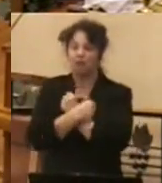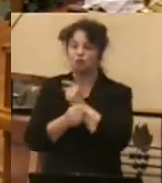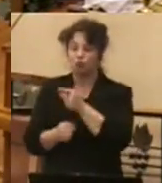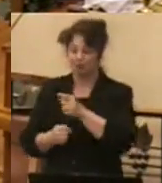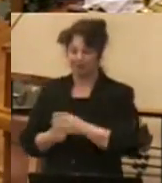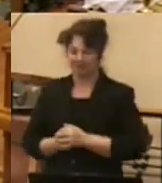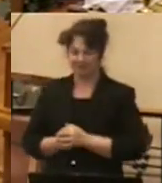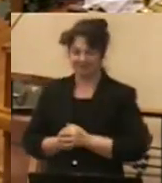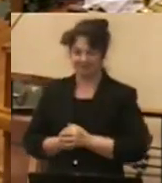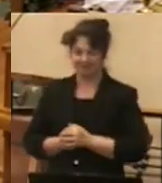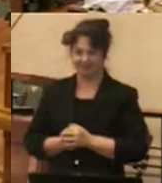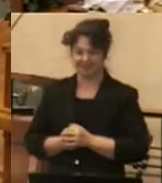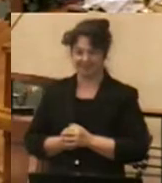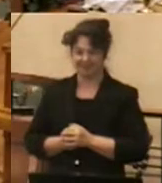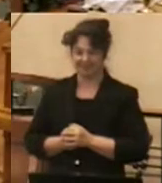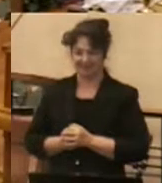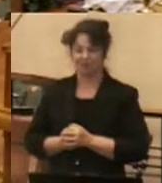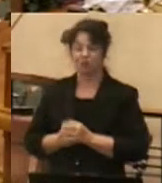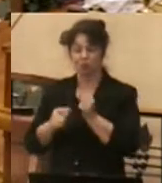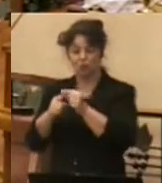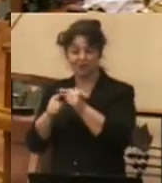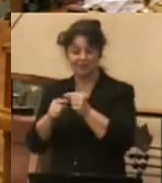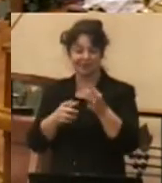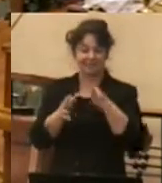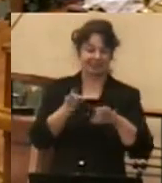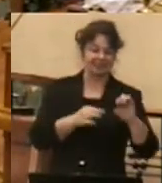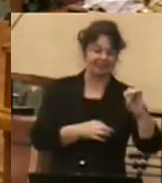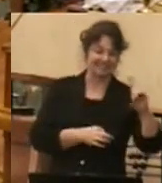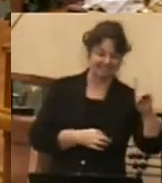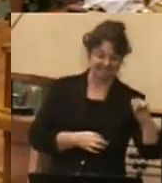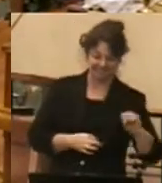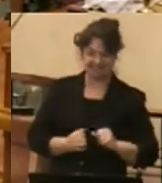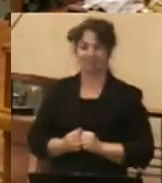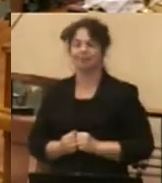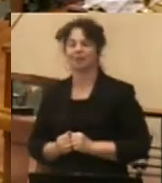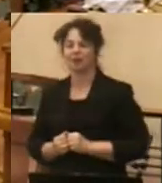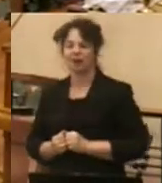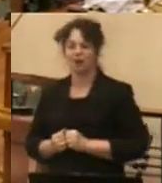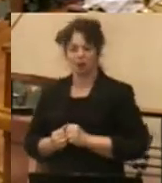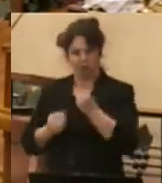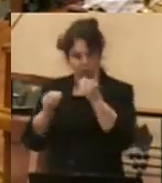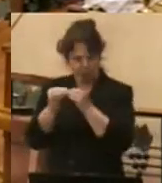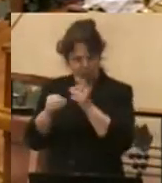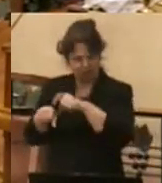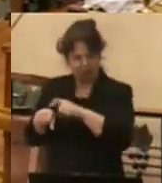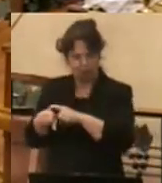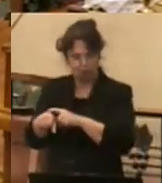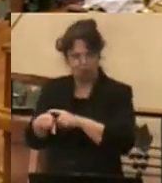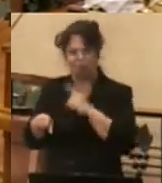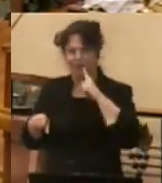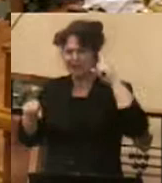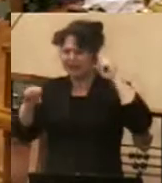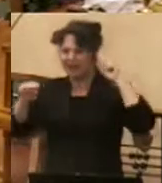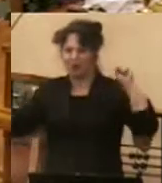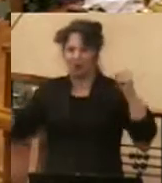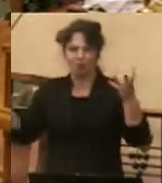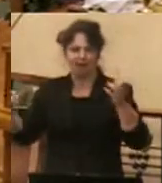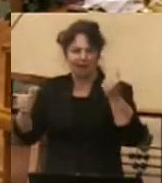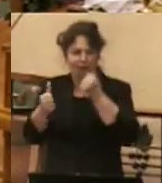you. All right, now we're going to try it one more time, really loud, and we're going to let everyone know this good